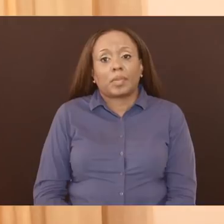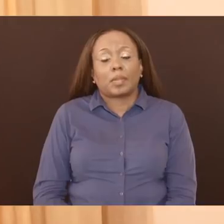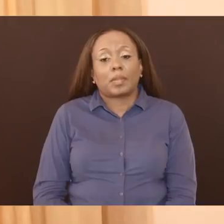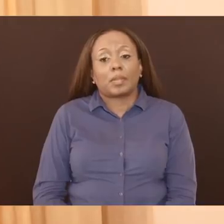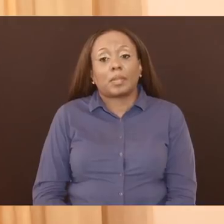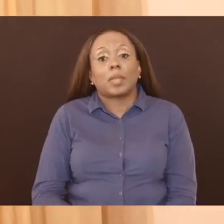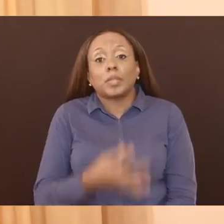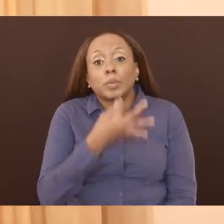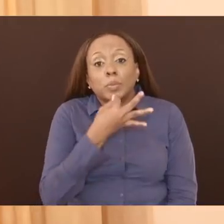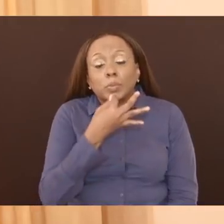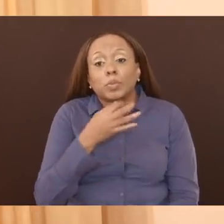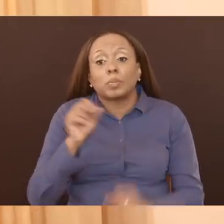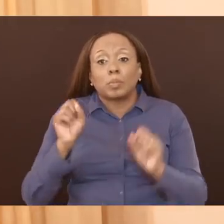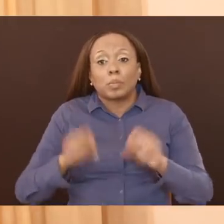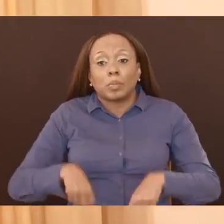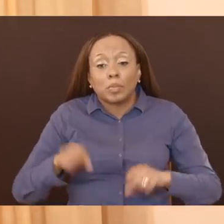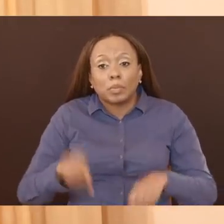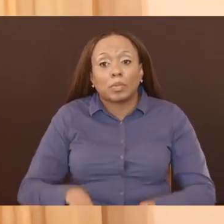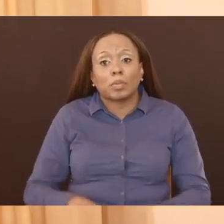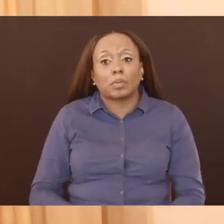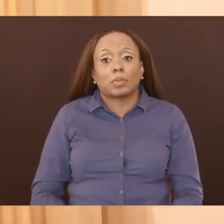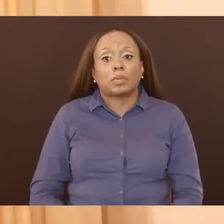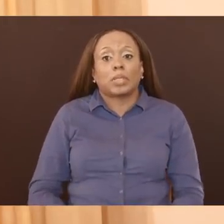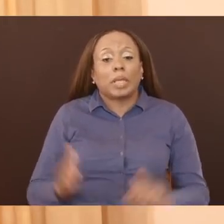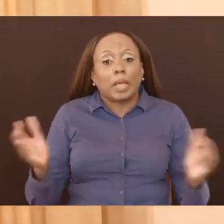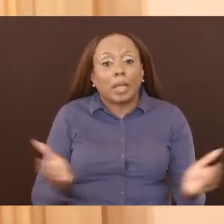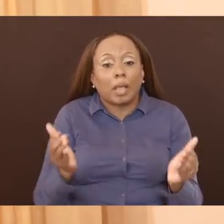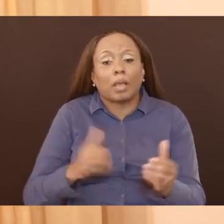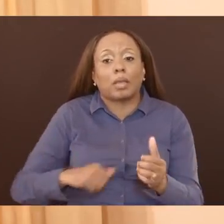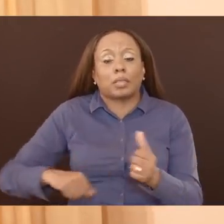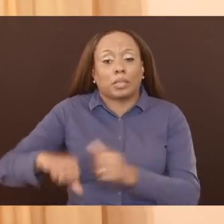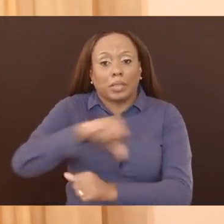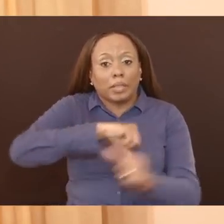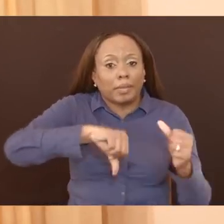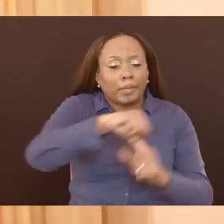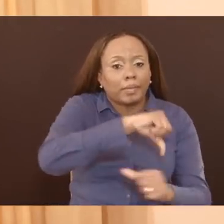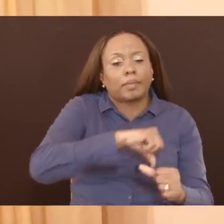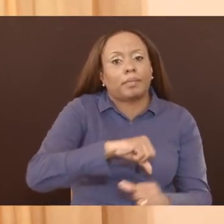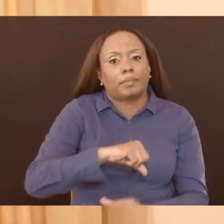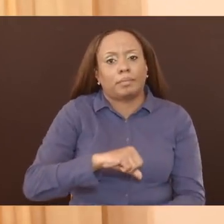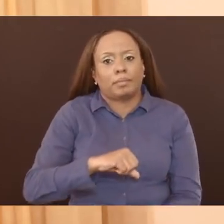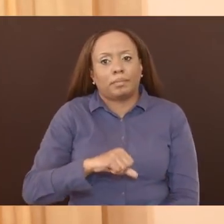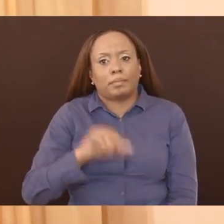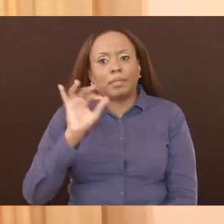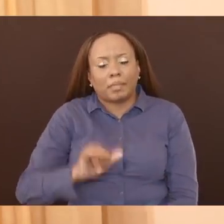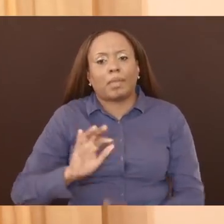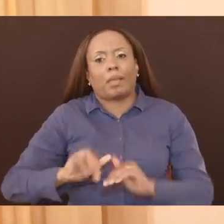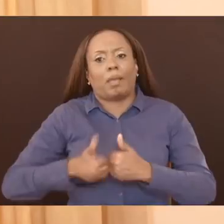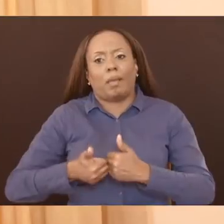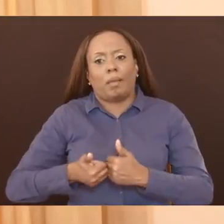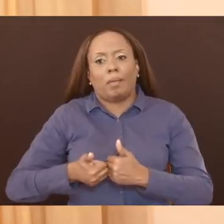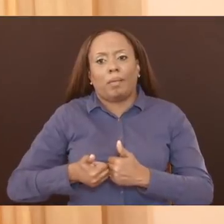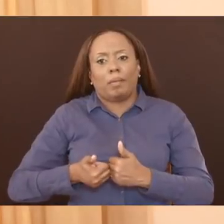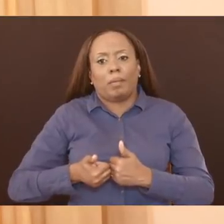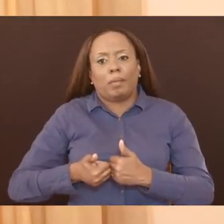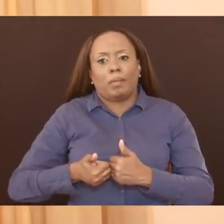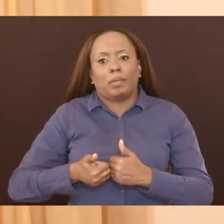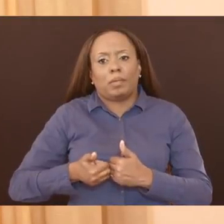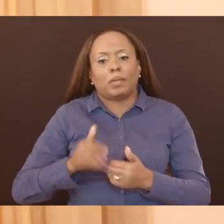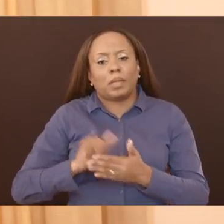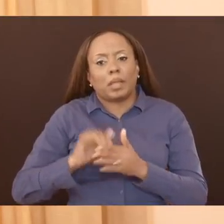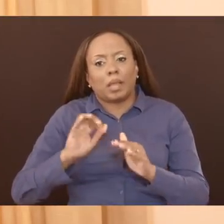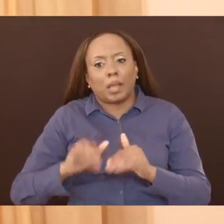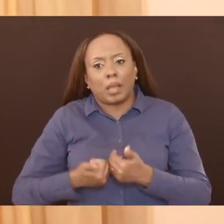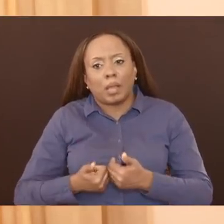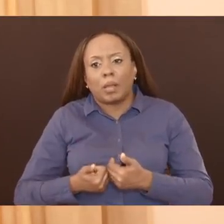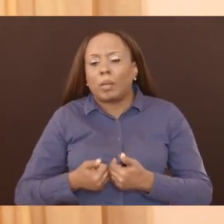today, each one, reach one, because that is how we're going to, in the words of Jeffrey,